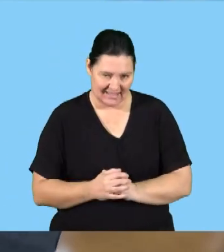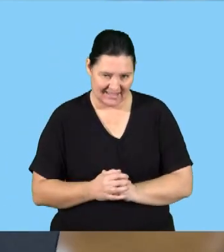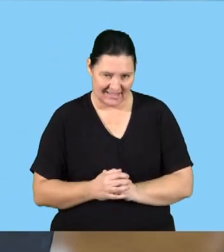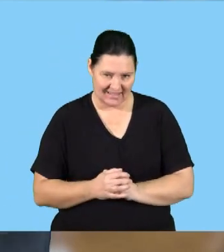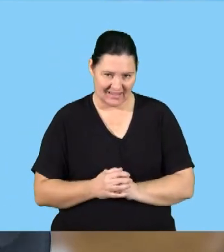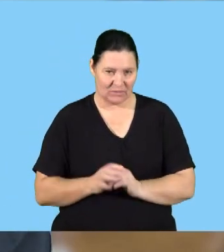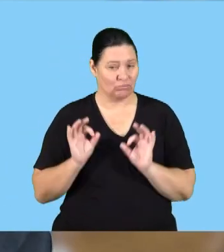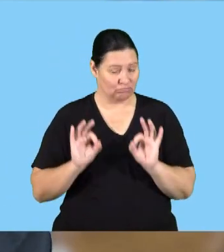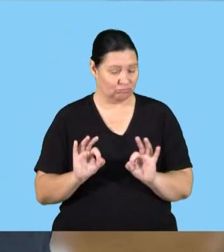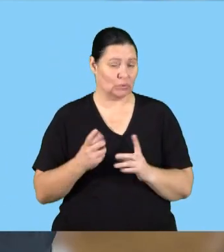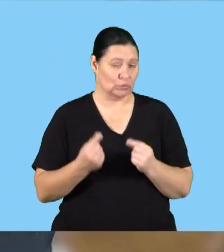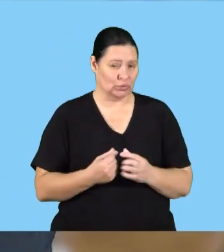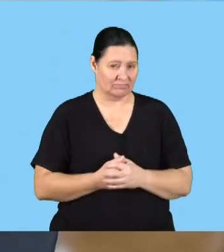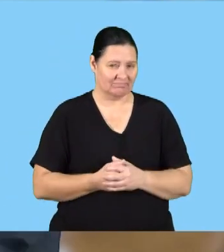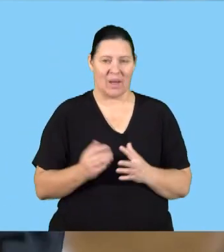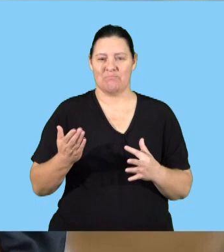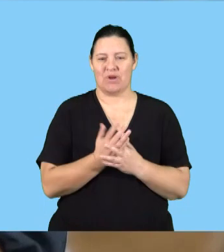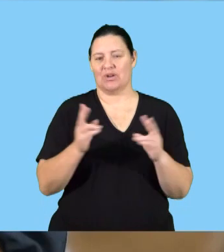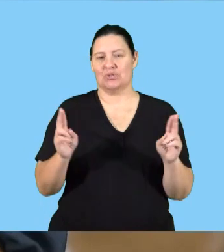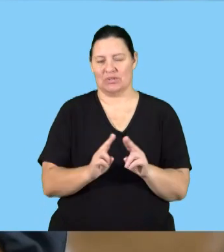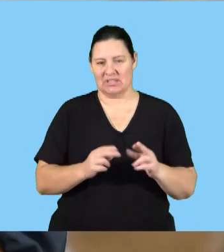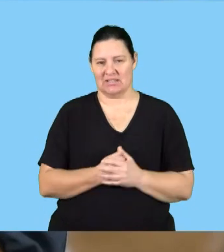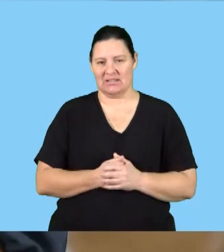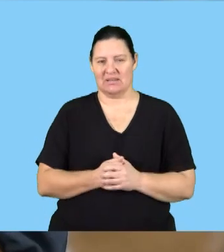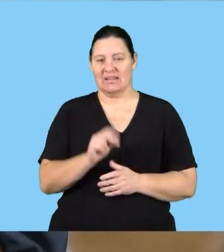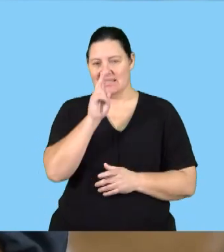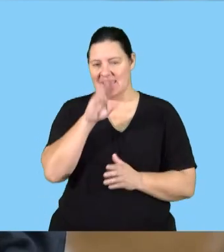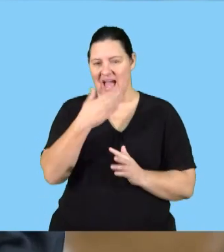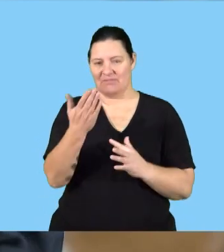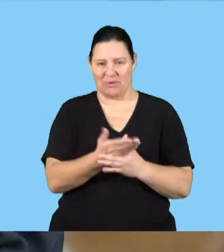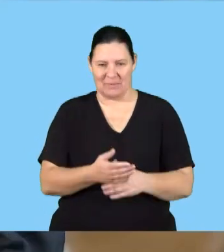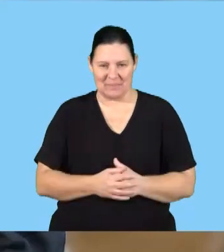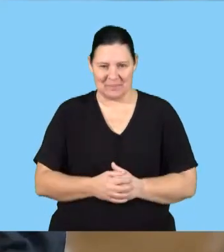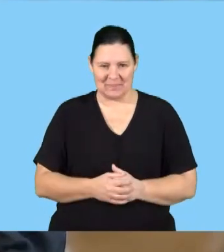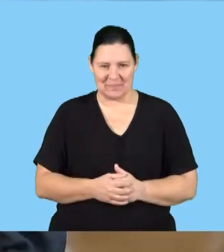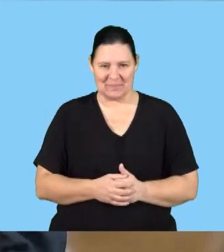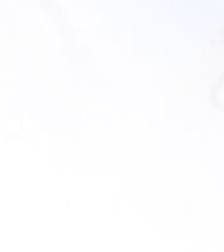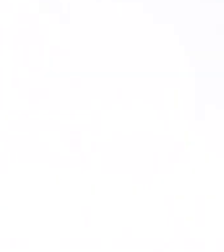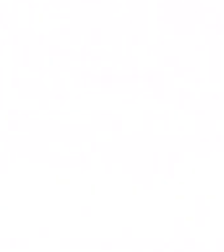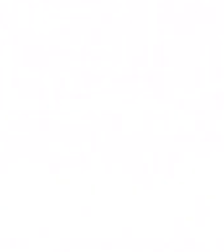off correctly. Let us take a short break. I will see you right after the break.